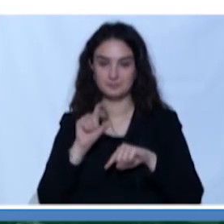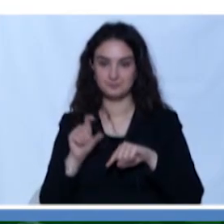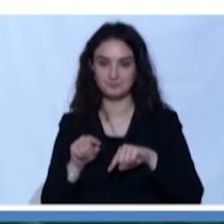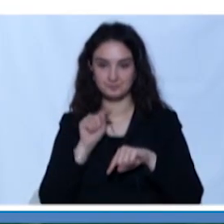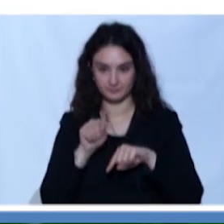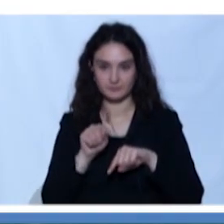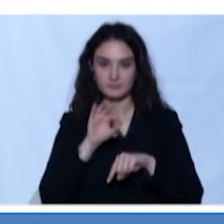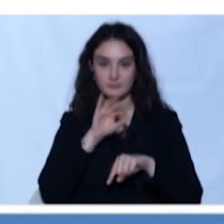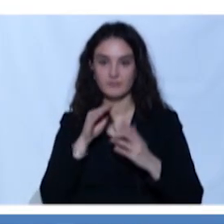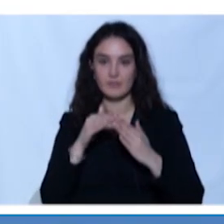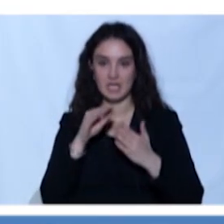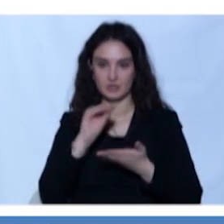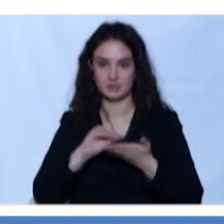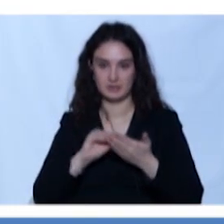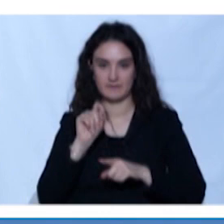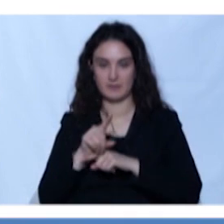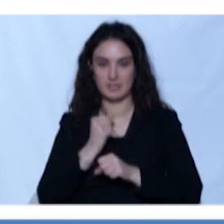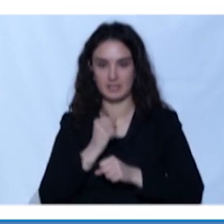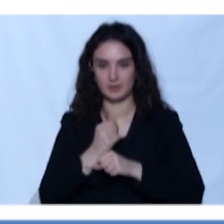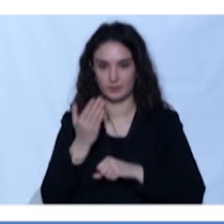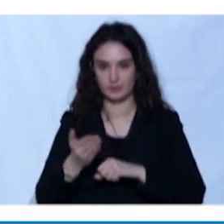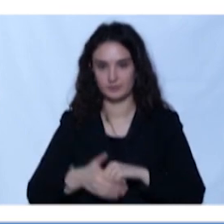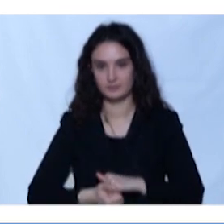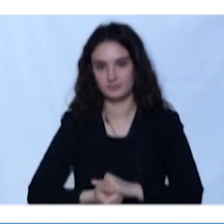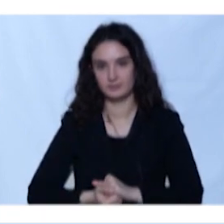vocabulary words to do your homework.